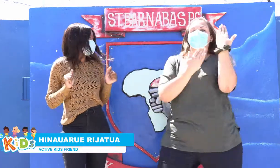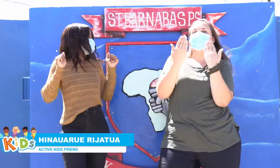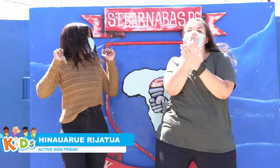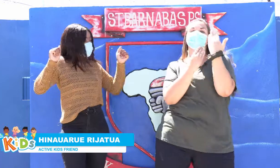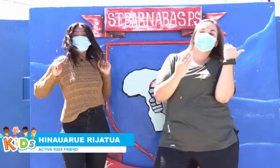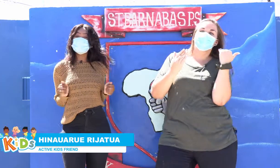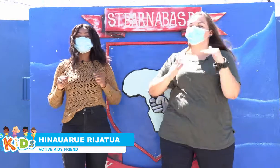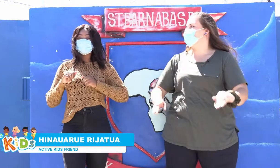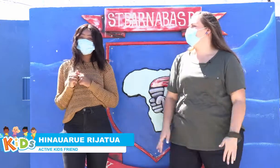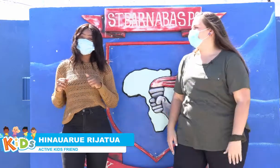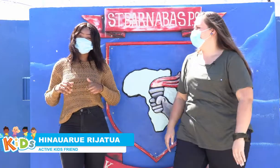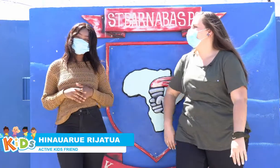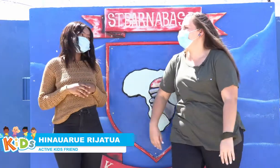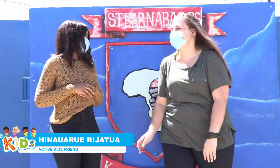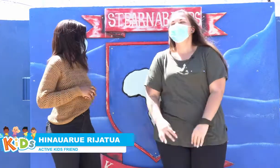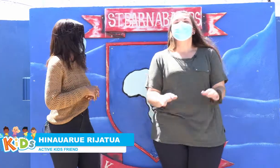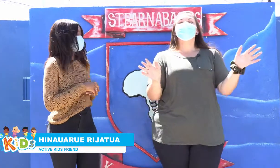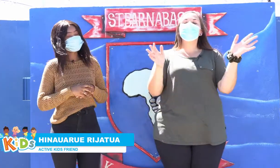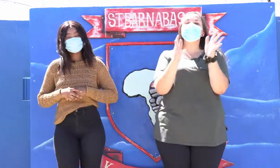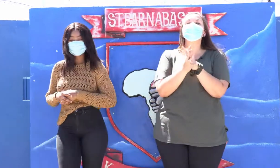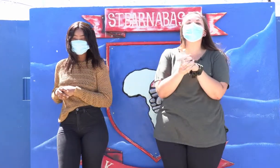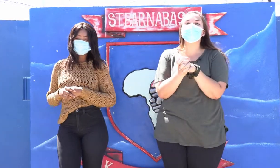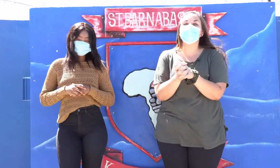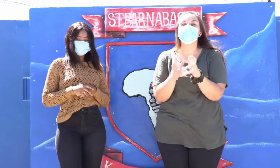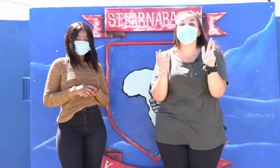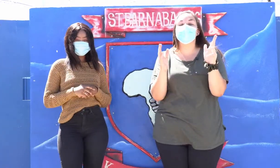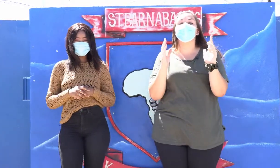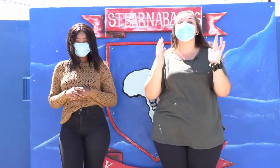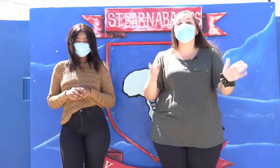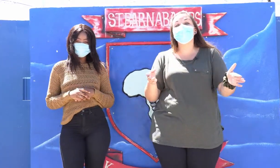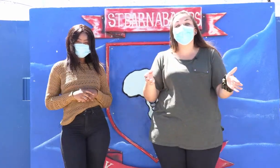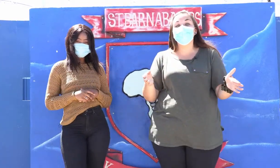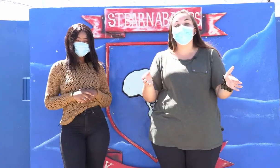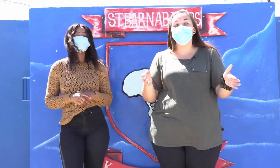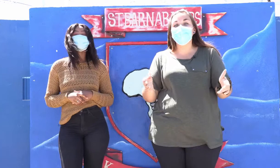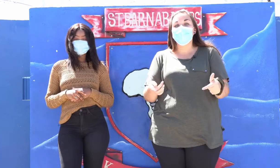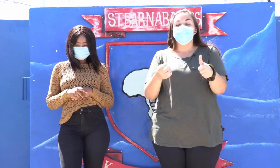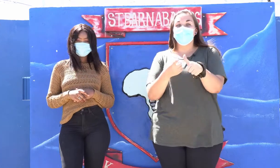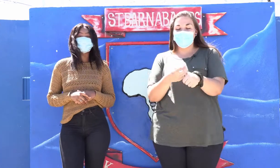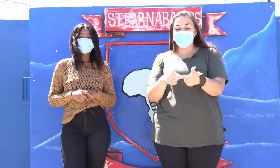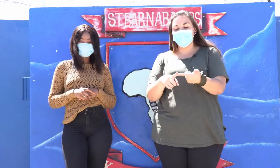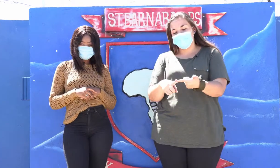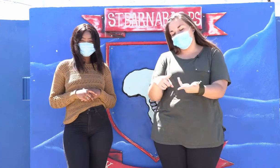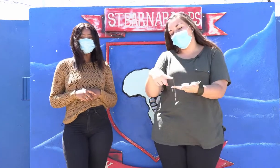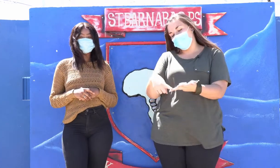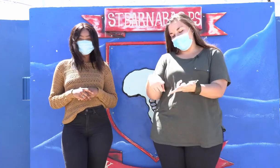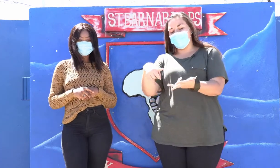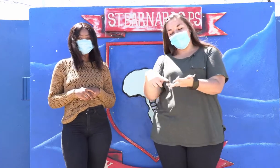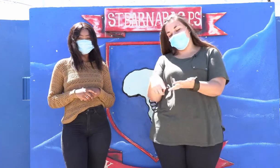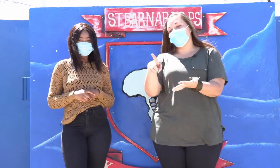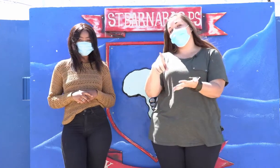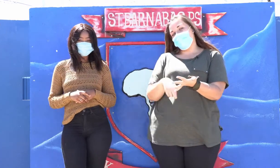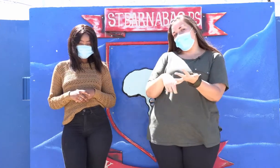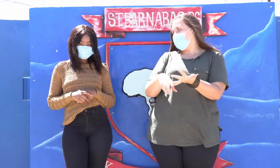energy. We are pumped up for today. So we want to remind you guys, you can catch us every single day of the week. Monday, Tuesday,